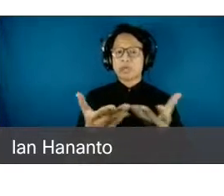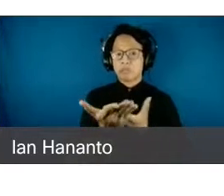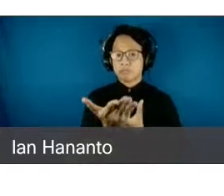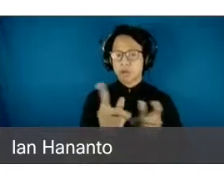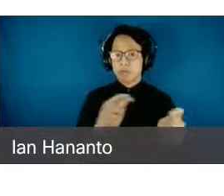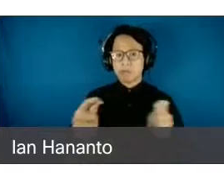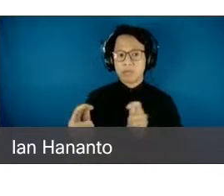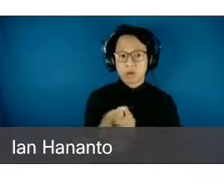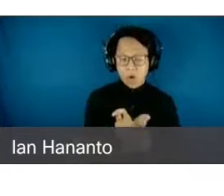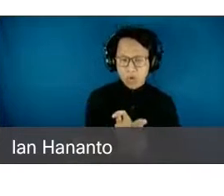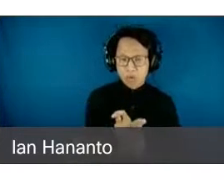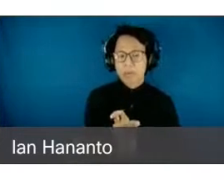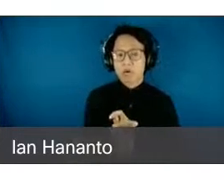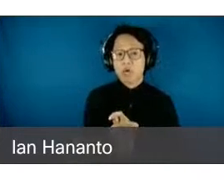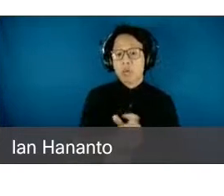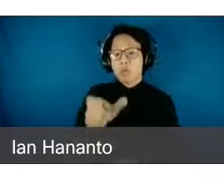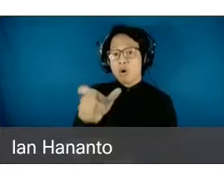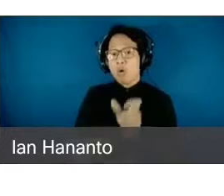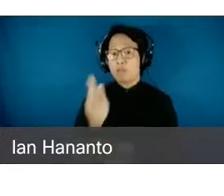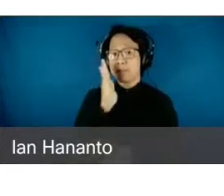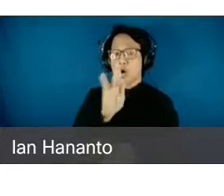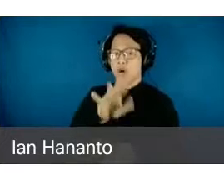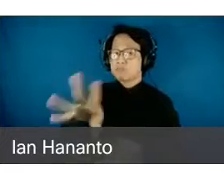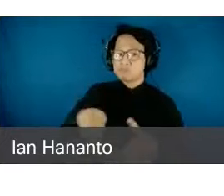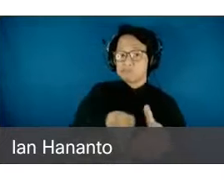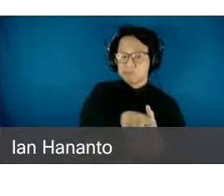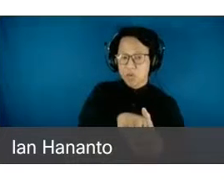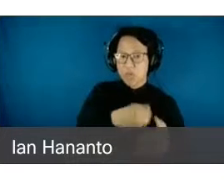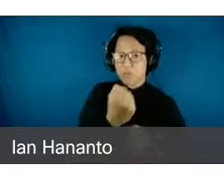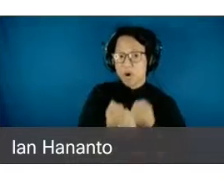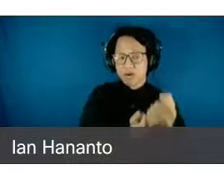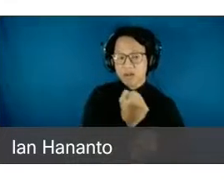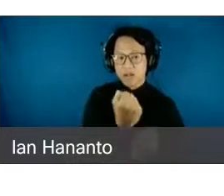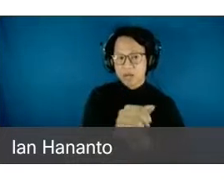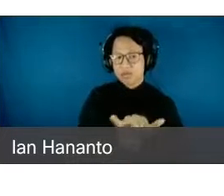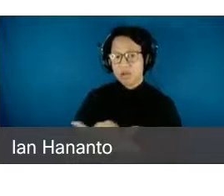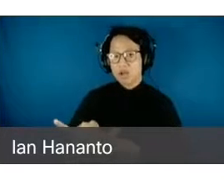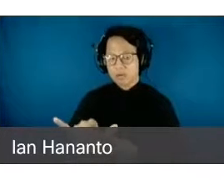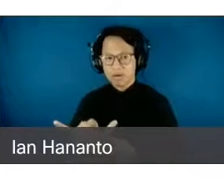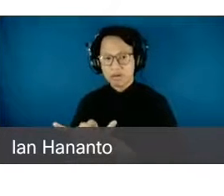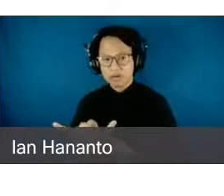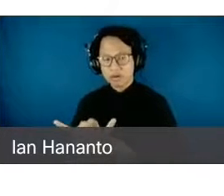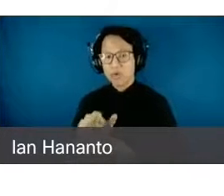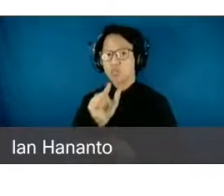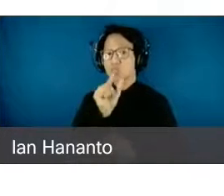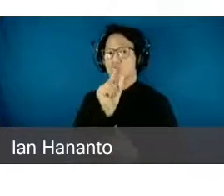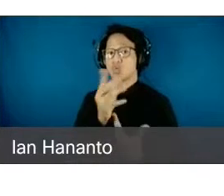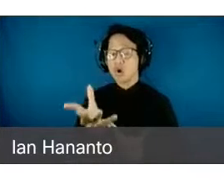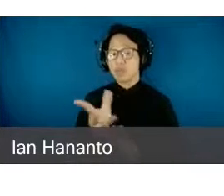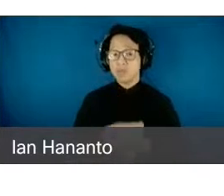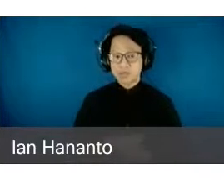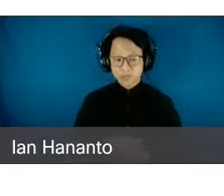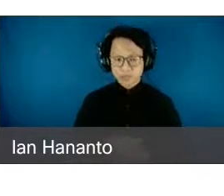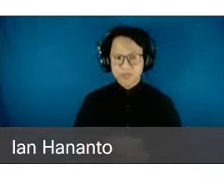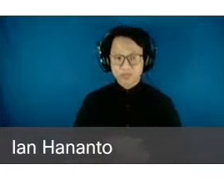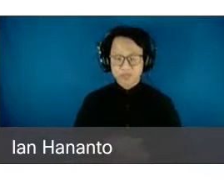include young people alongside adults in our activities. Which is to ensure that youth are co-designing